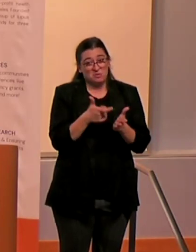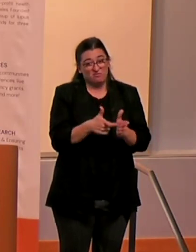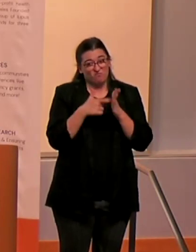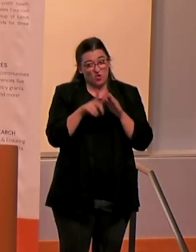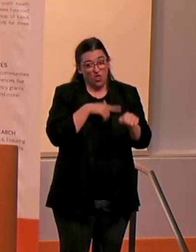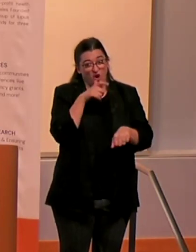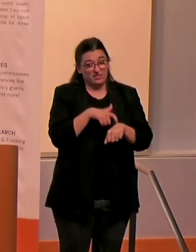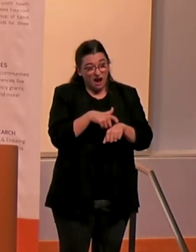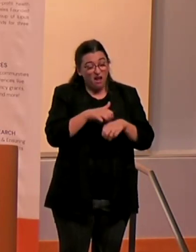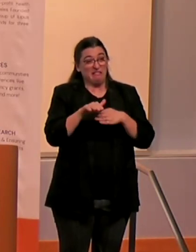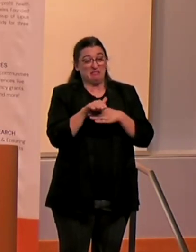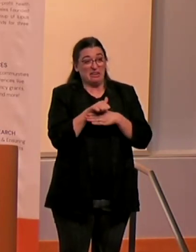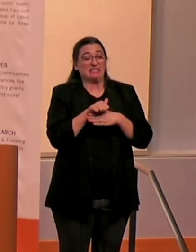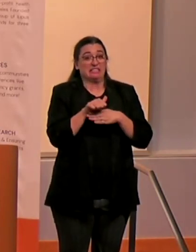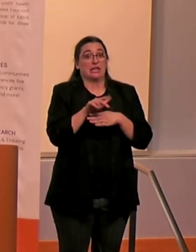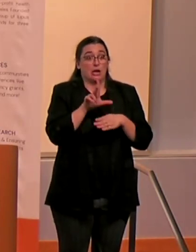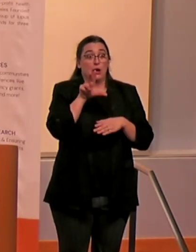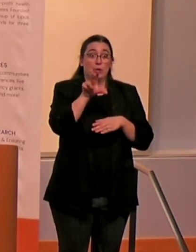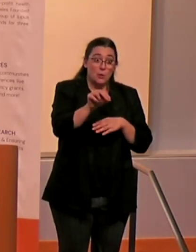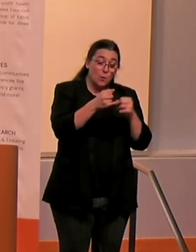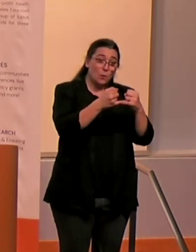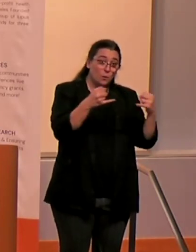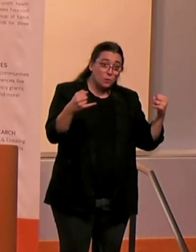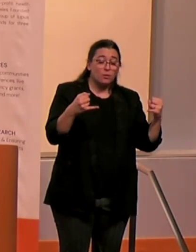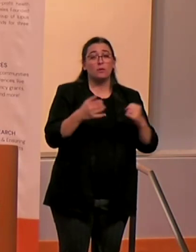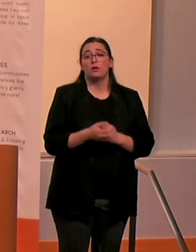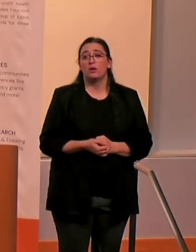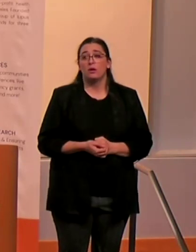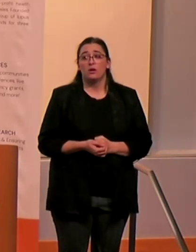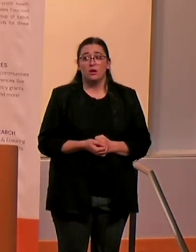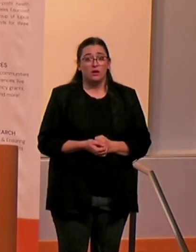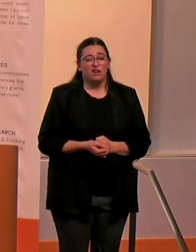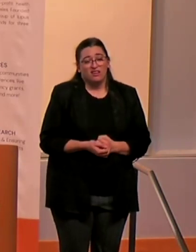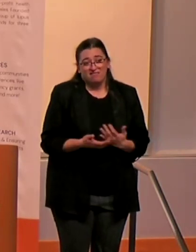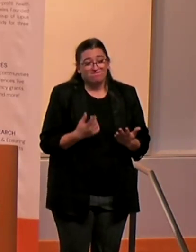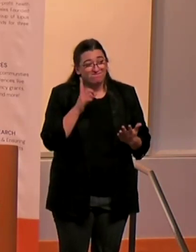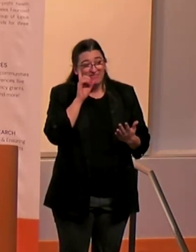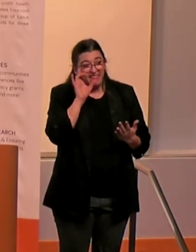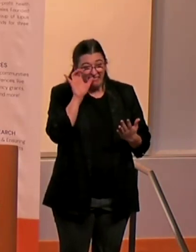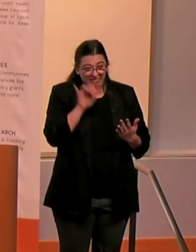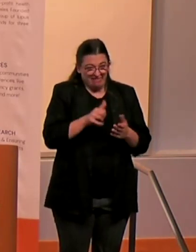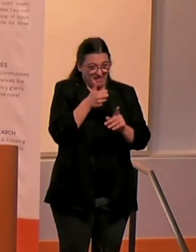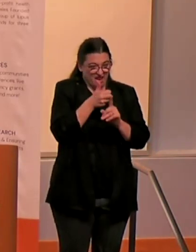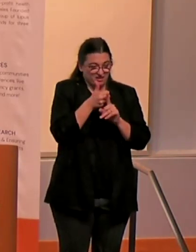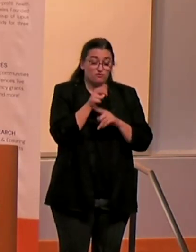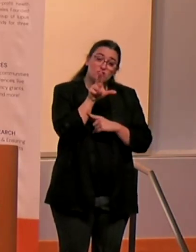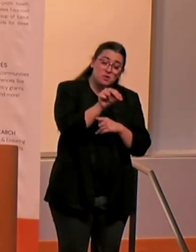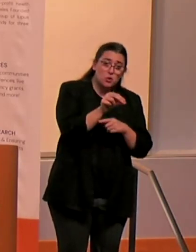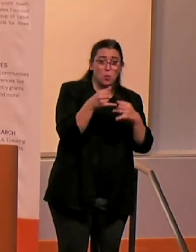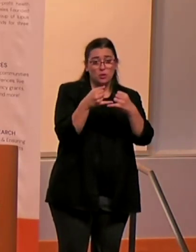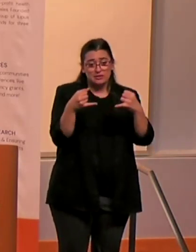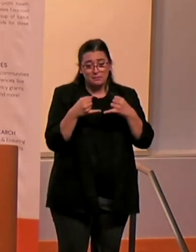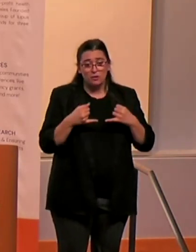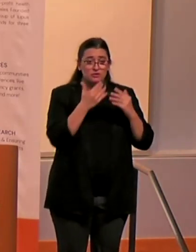and a lot of just practice at saying no, setting boundaries. And I think that's been the most helpful in